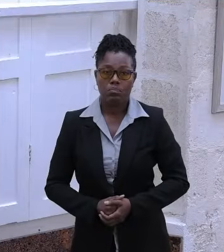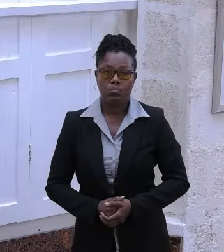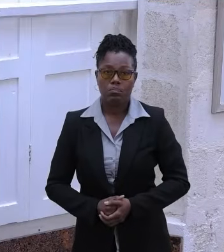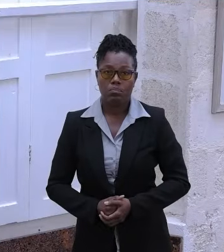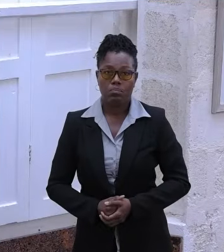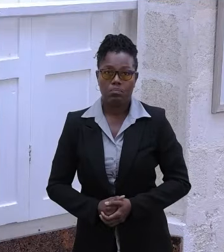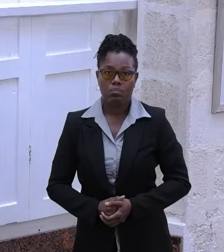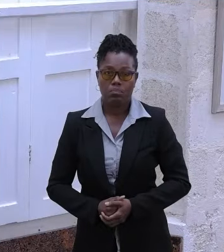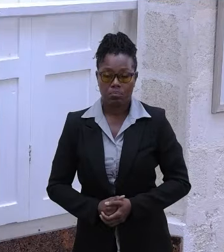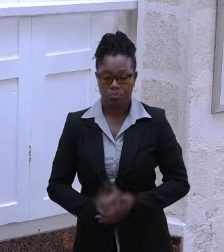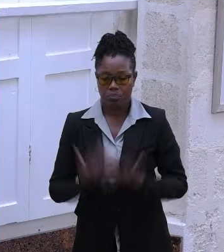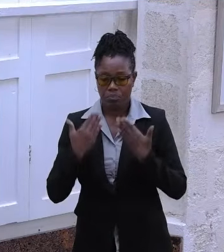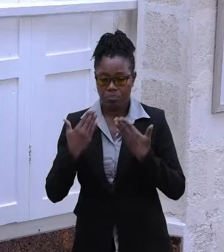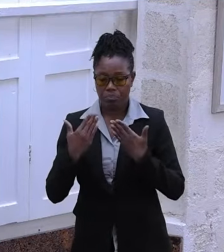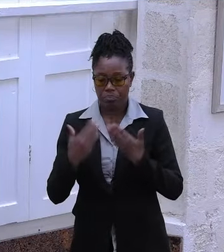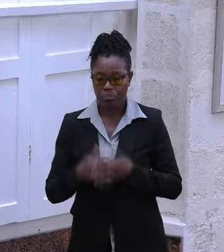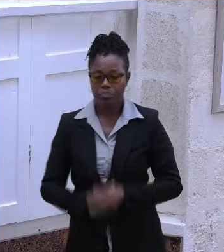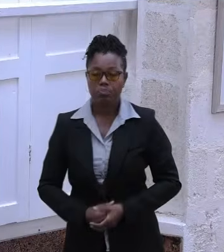Thank you very much.